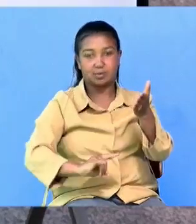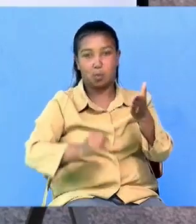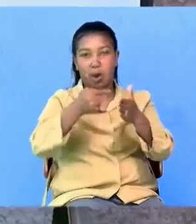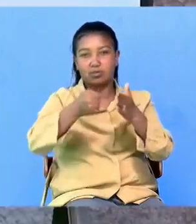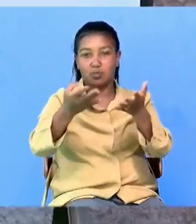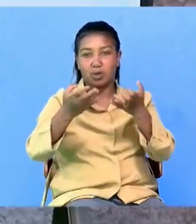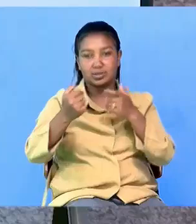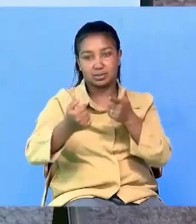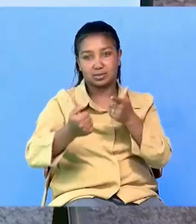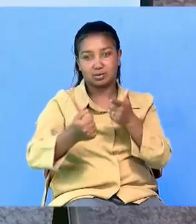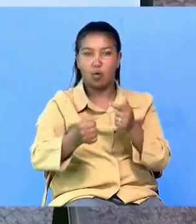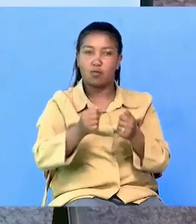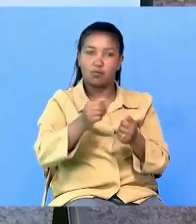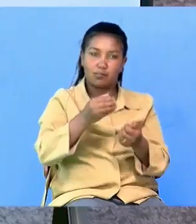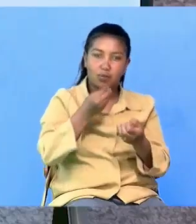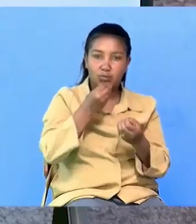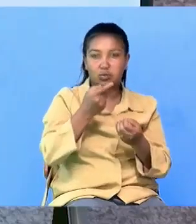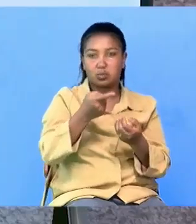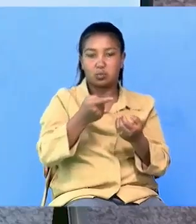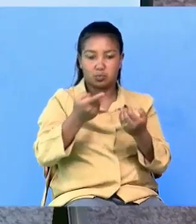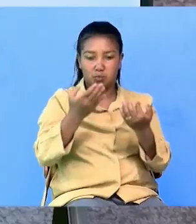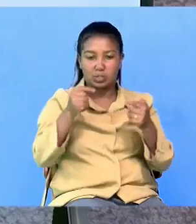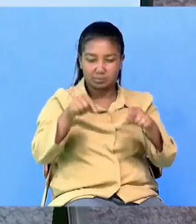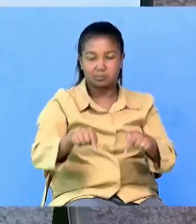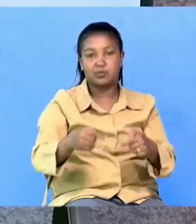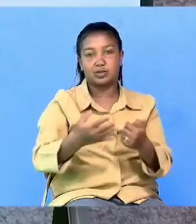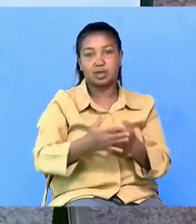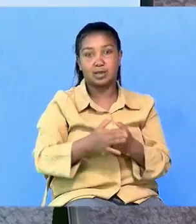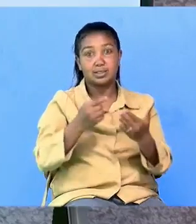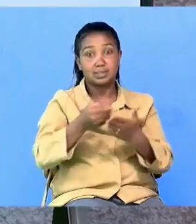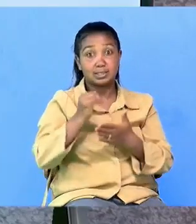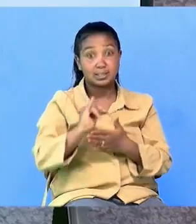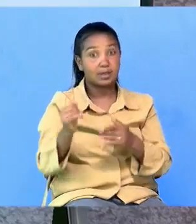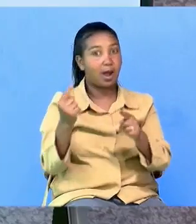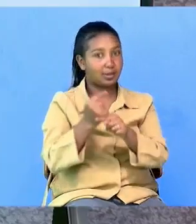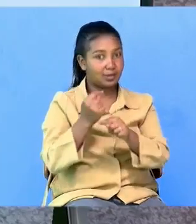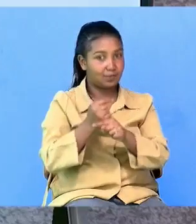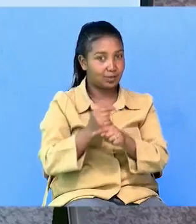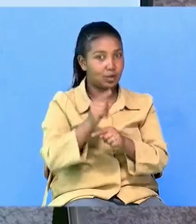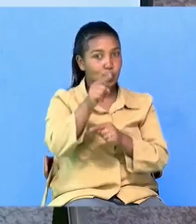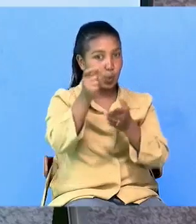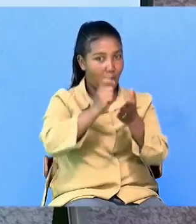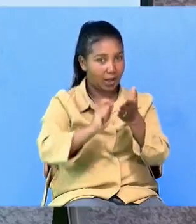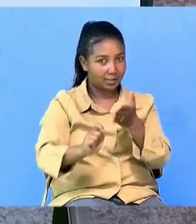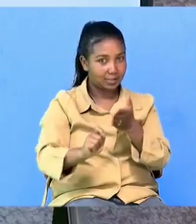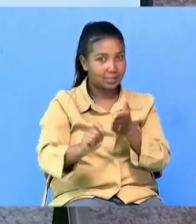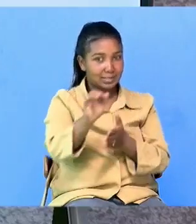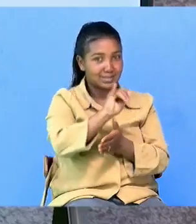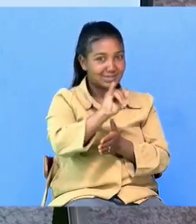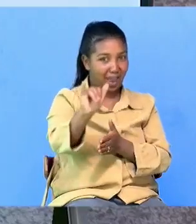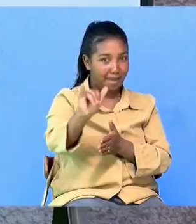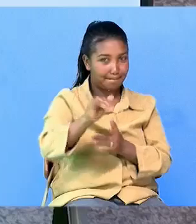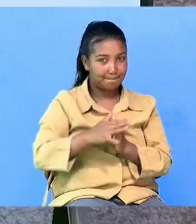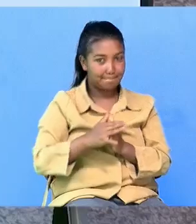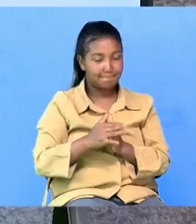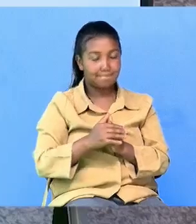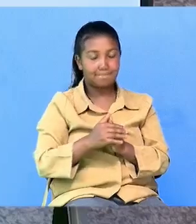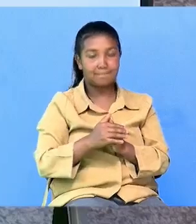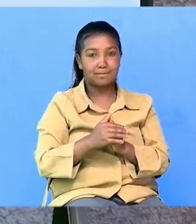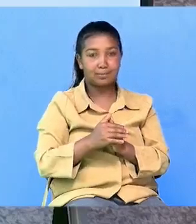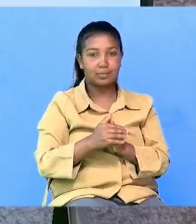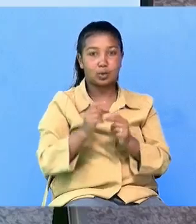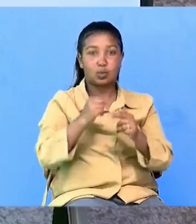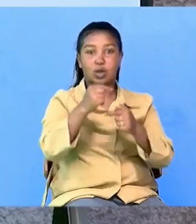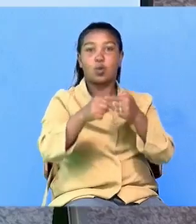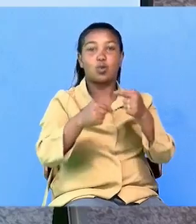what? Food that I want for today. This is activity, you're right. The same is true, right? And